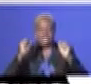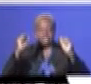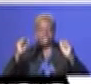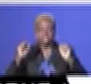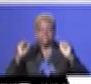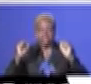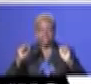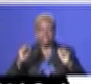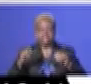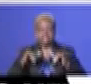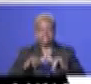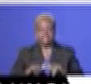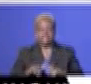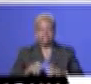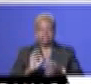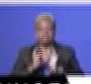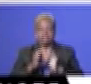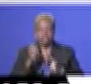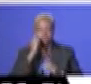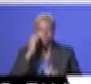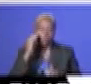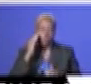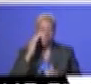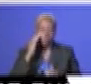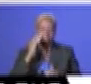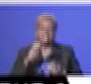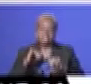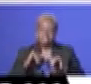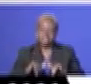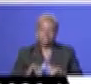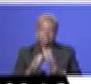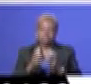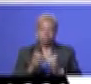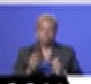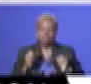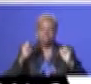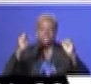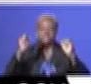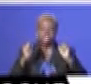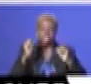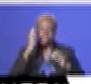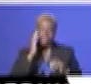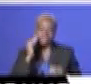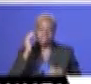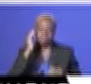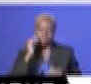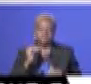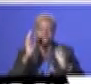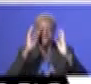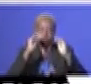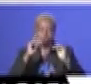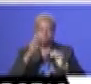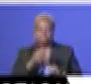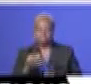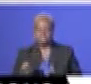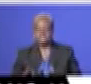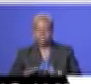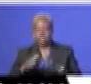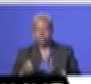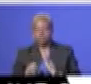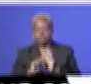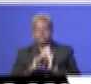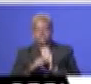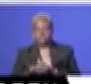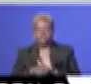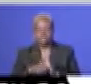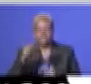staying fit at home. But still craving the gym experience, they're hoping that those facilities reopen soon. Here's Amajal